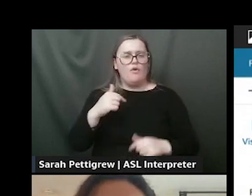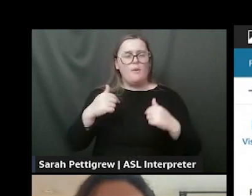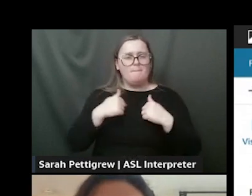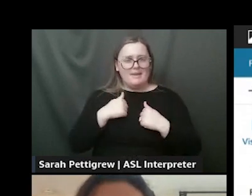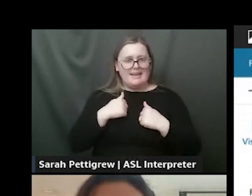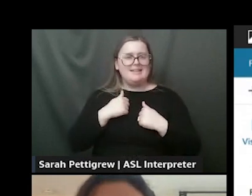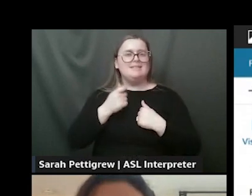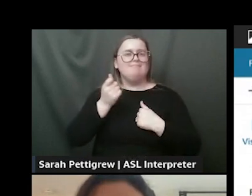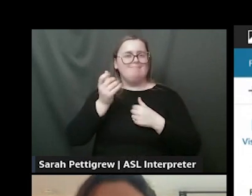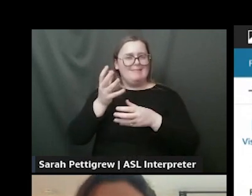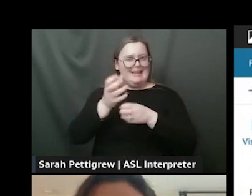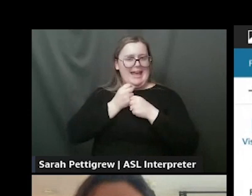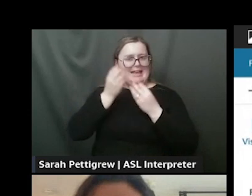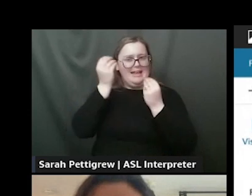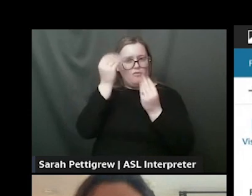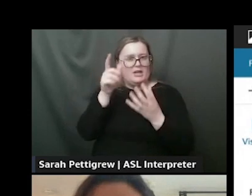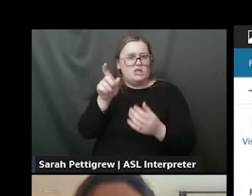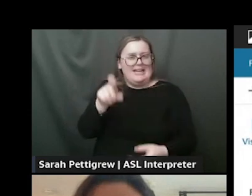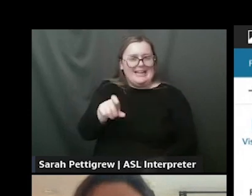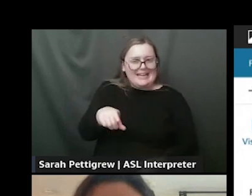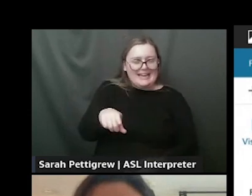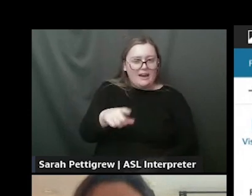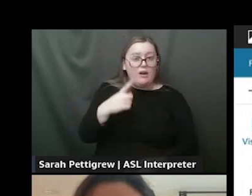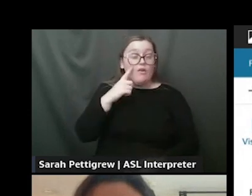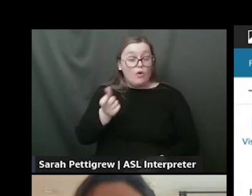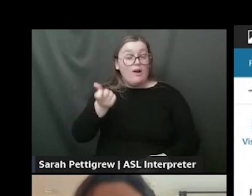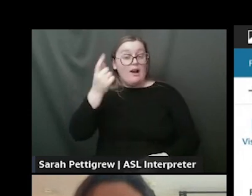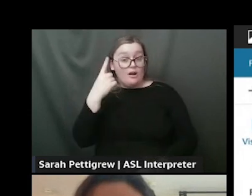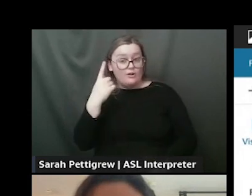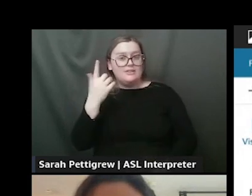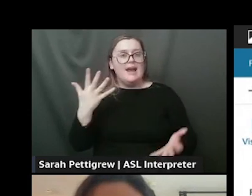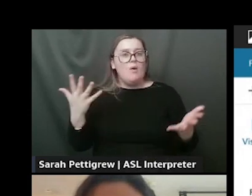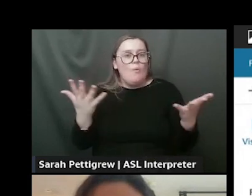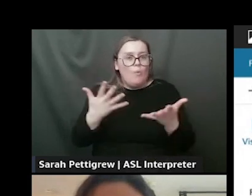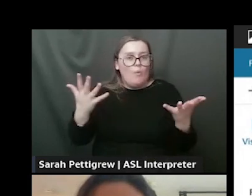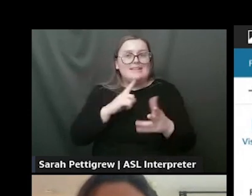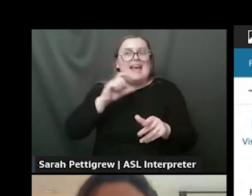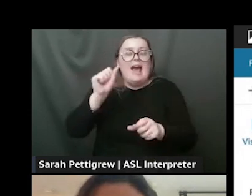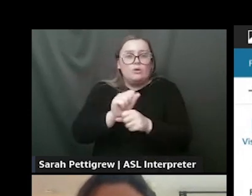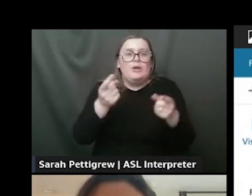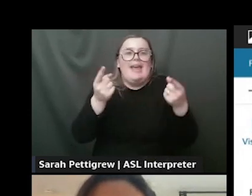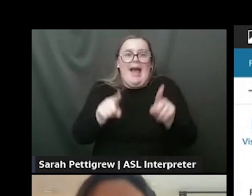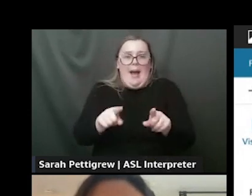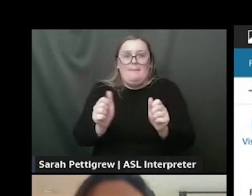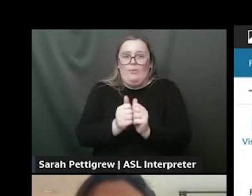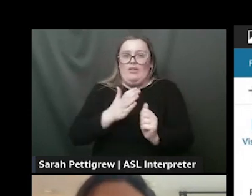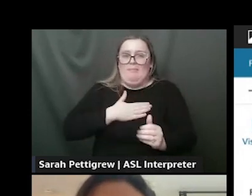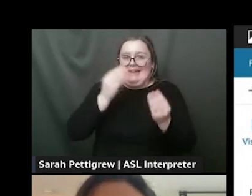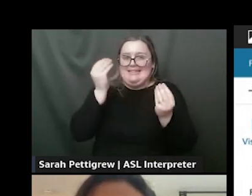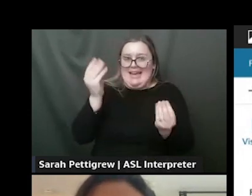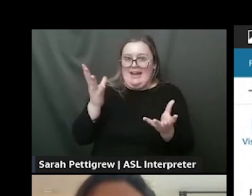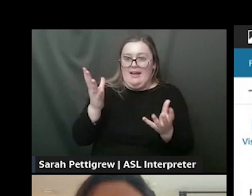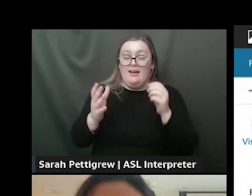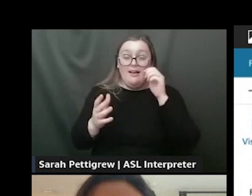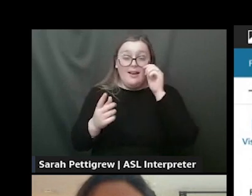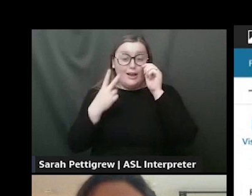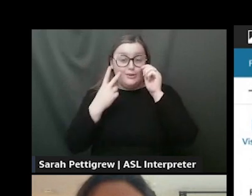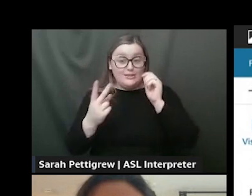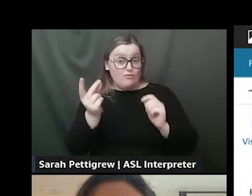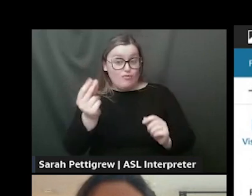the information I need in order to understand what's actually going on in my data. And you can see here right